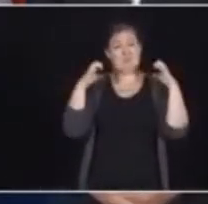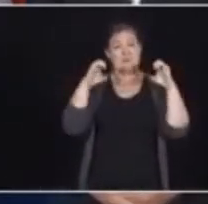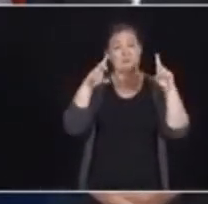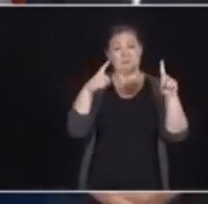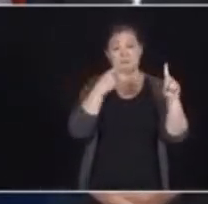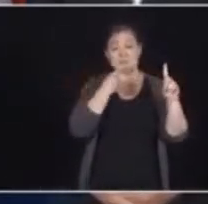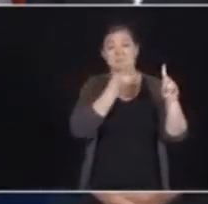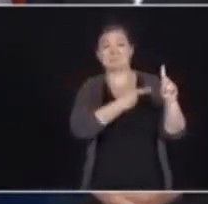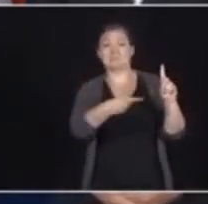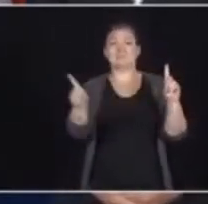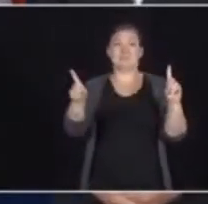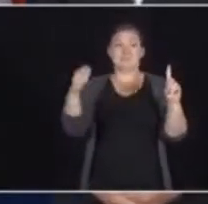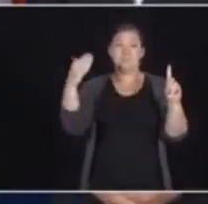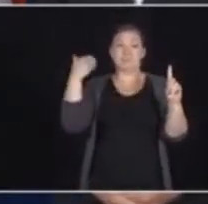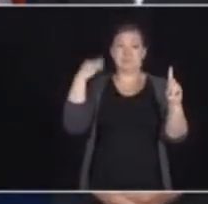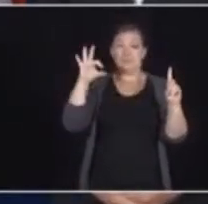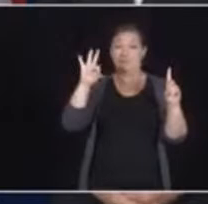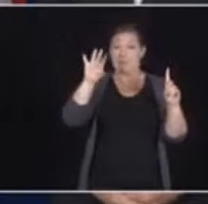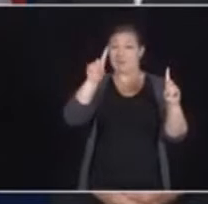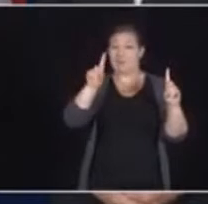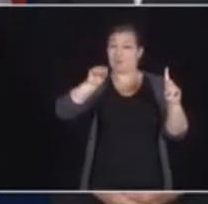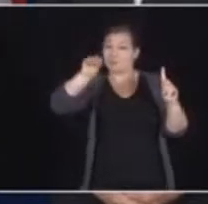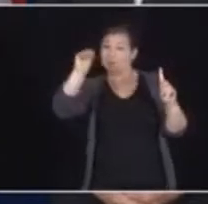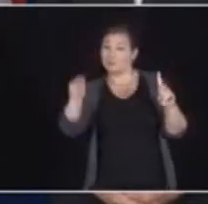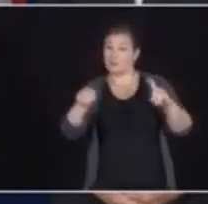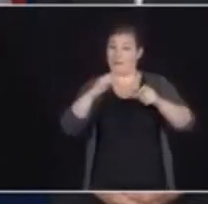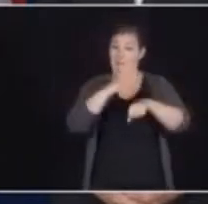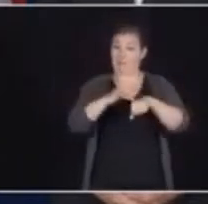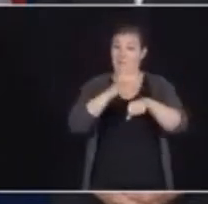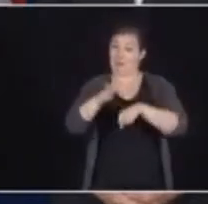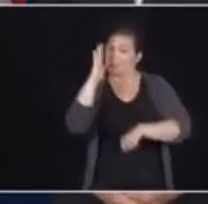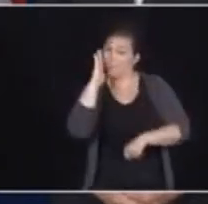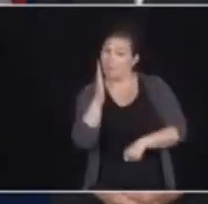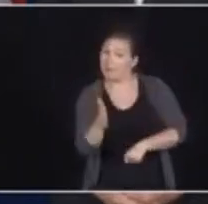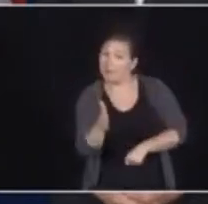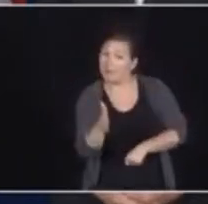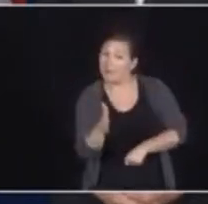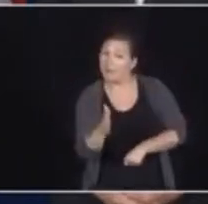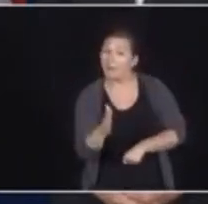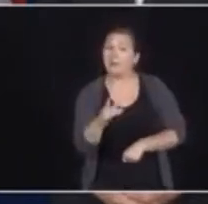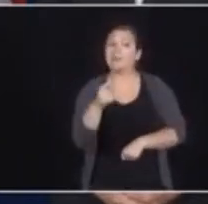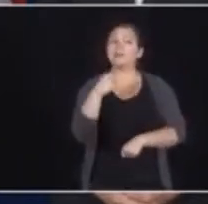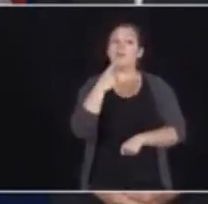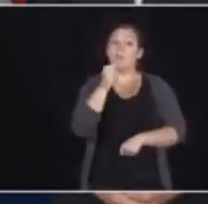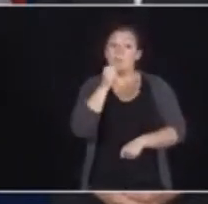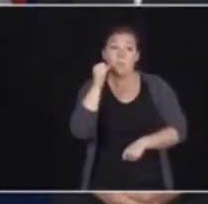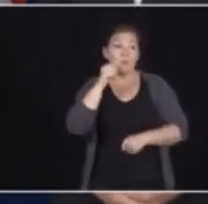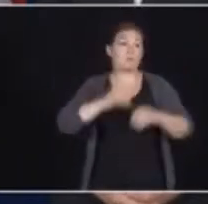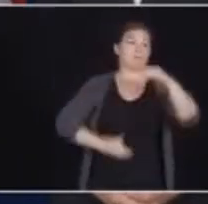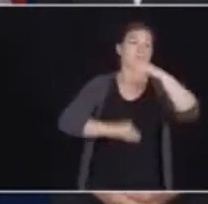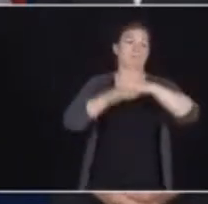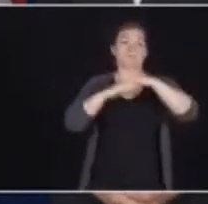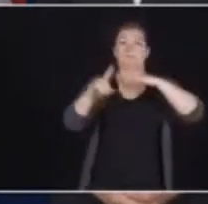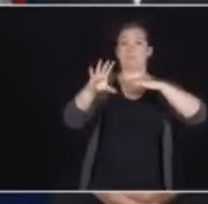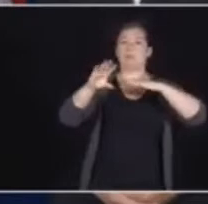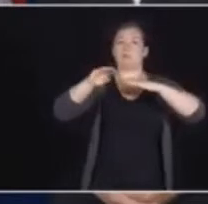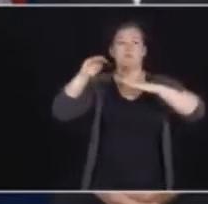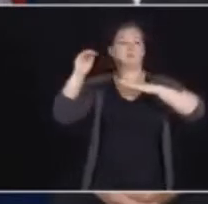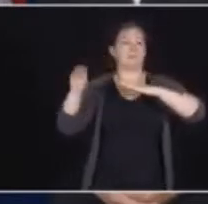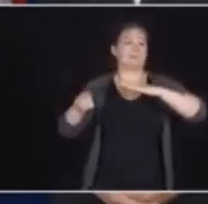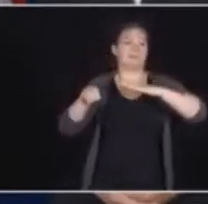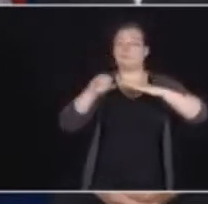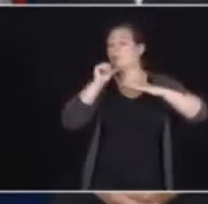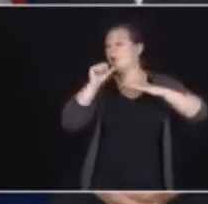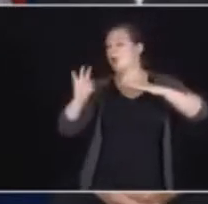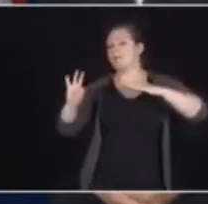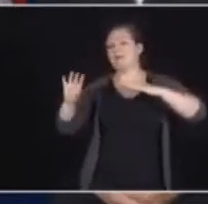the childcare spaces open, and I think I mentioned yesterday, our goal always is 100%, not 91%, but we're working on the